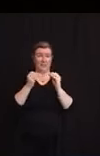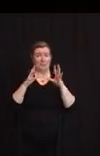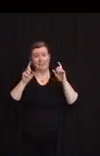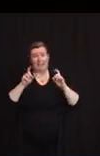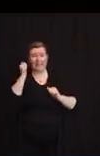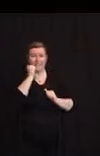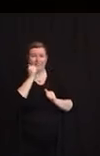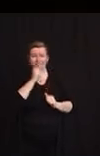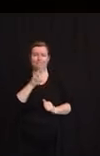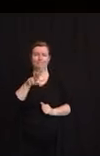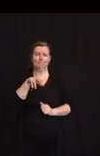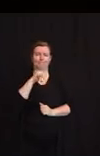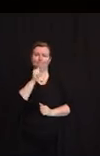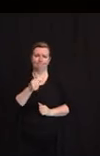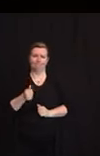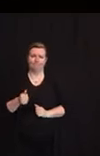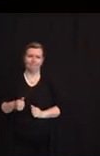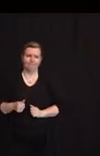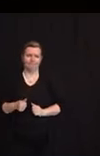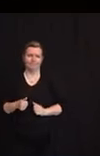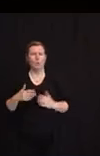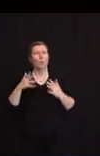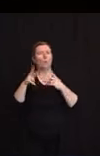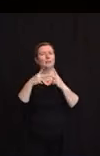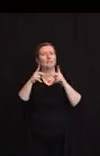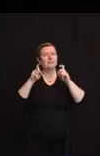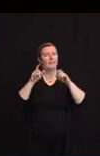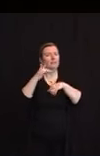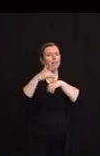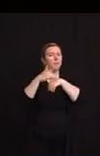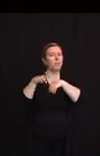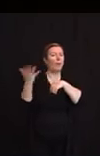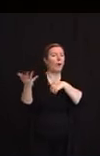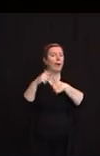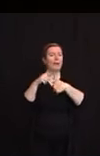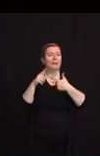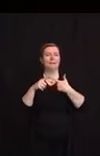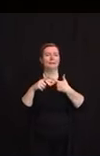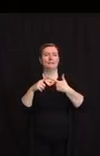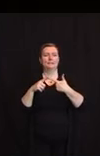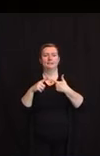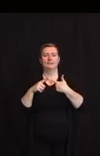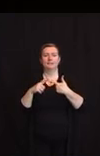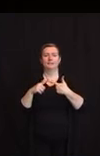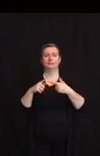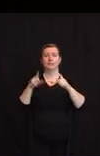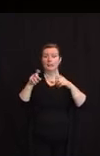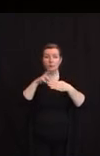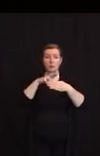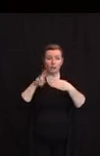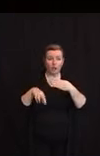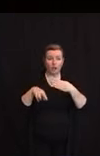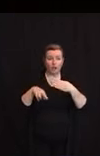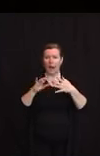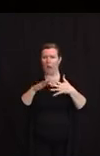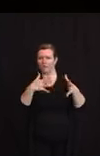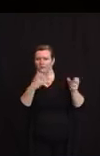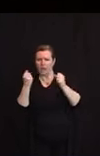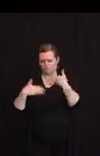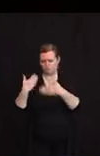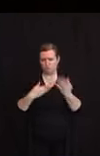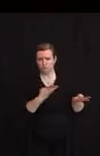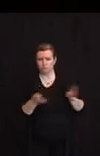of what tests are available, what are the diagnostic tests in terms of the turnaround time, because that helps also give a